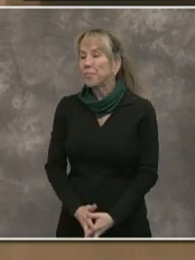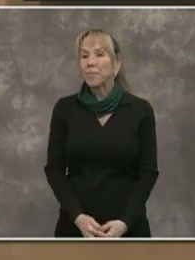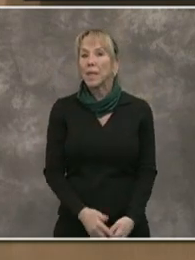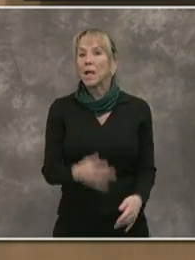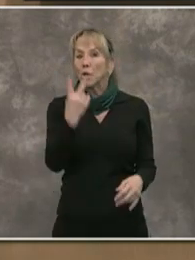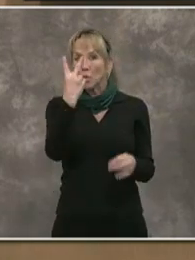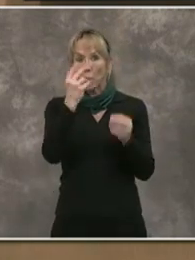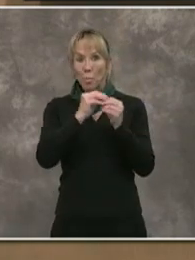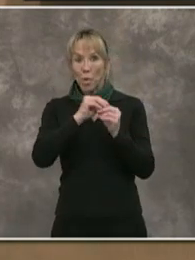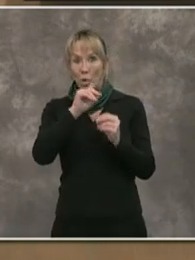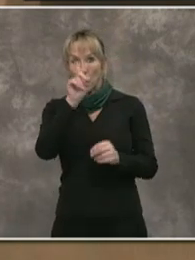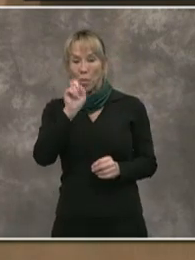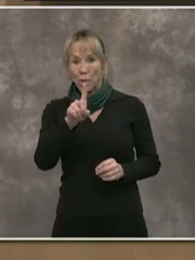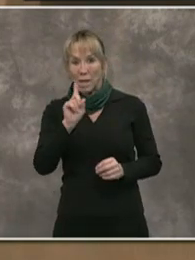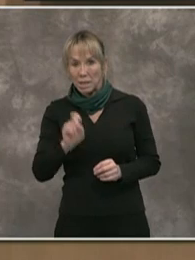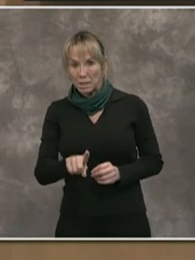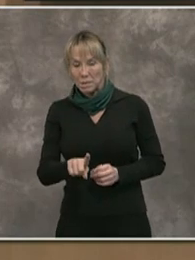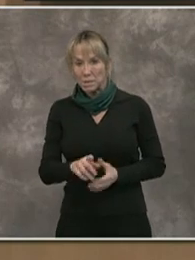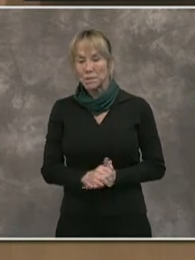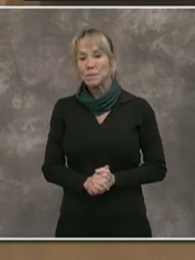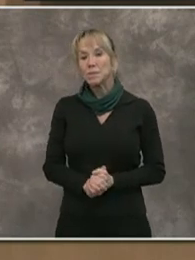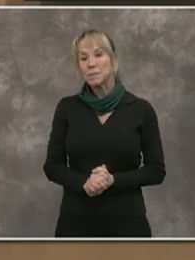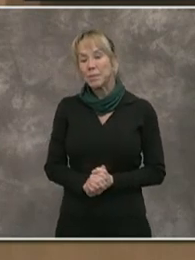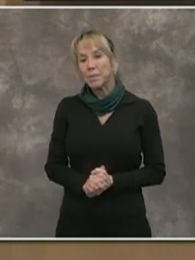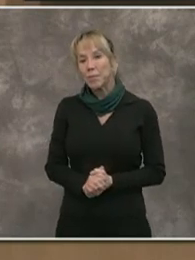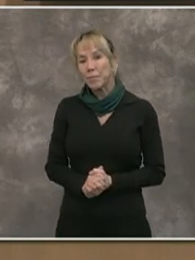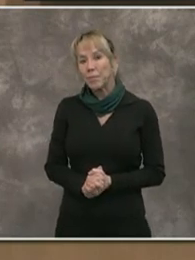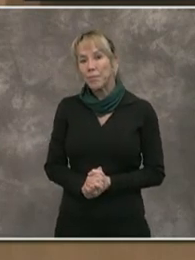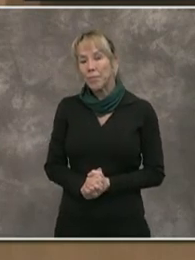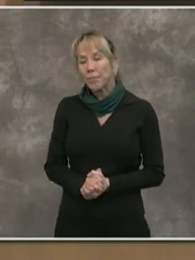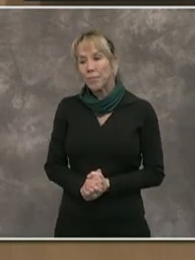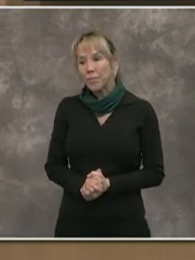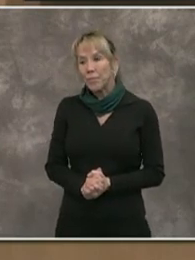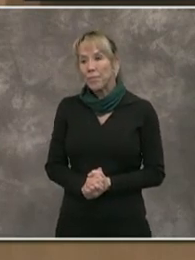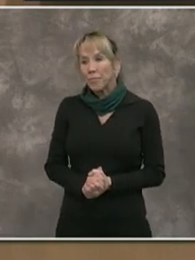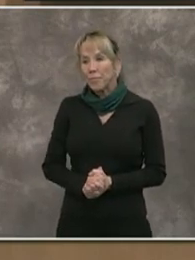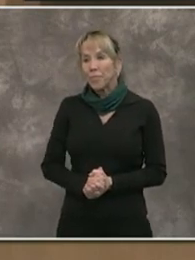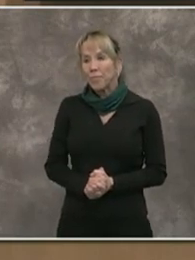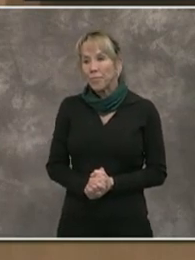Okay, we have two more questions that are on the call. Go ahead.